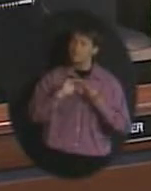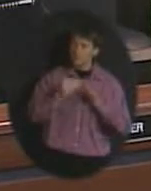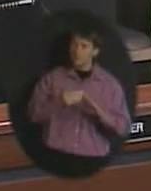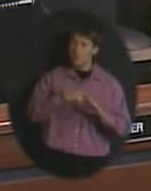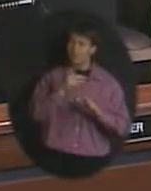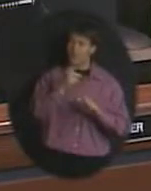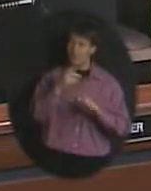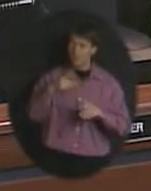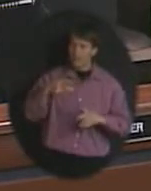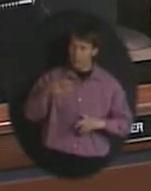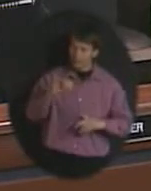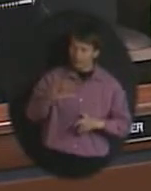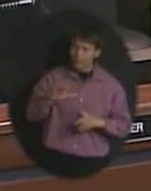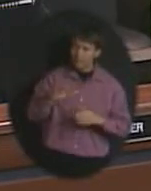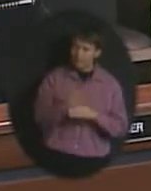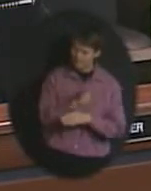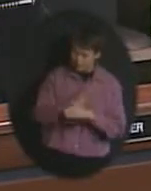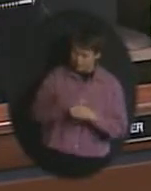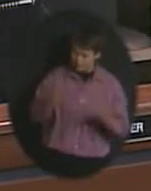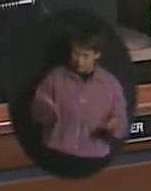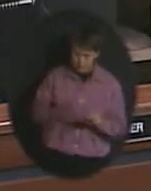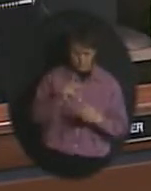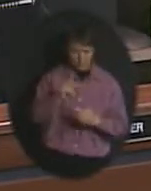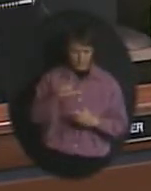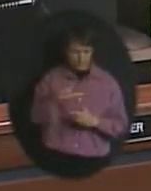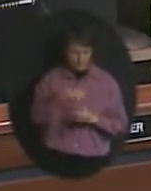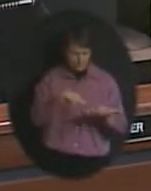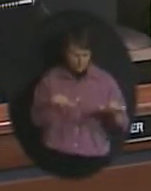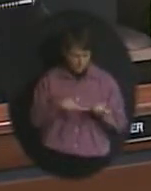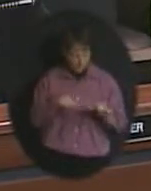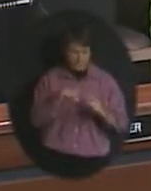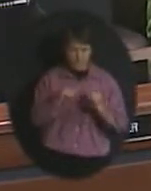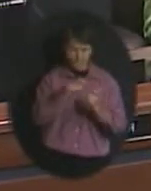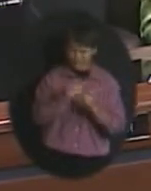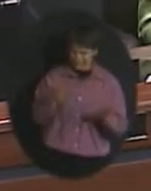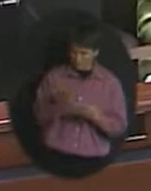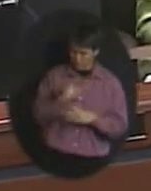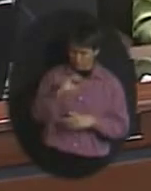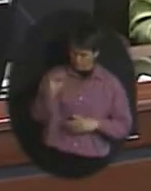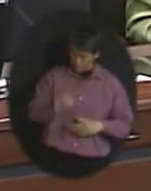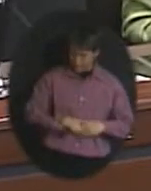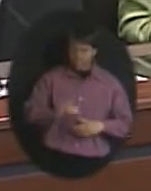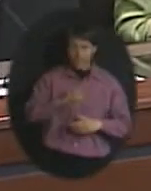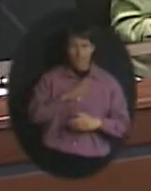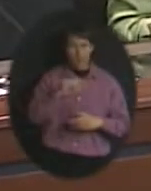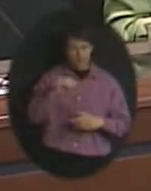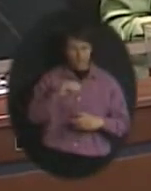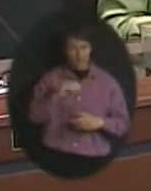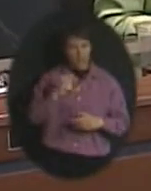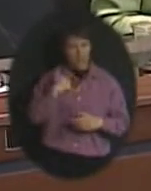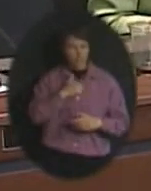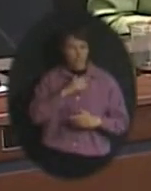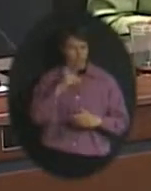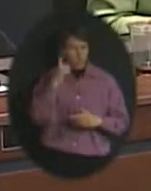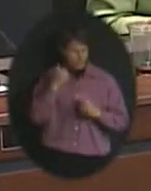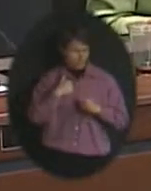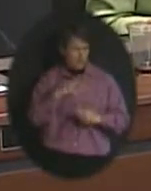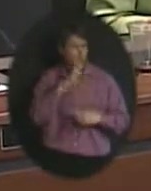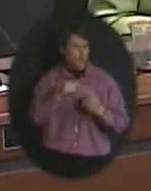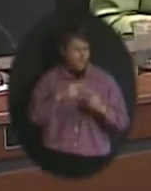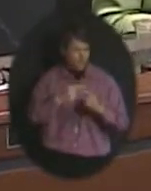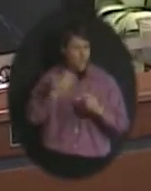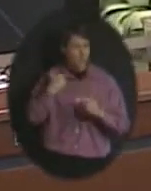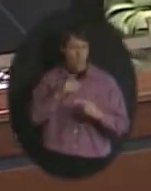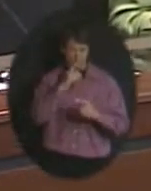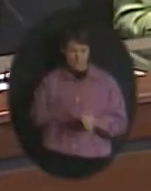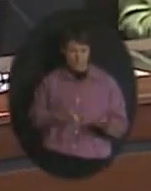one of the public little area or businesses here in the Kansas City area, specifically here in Olathe. And you've all heard me talk before about how important